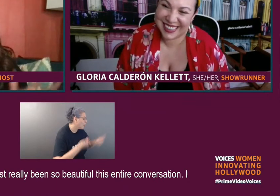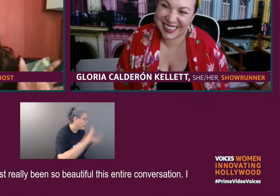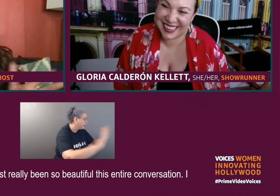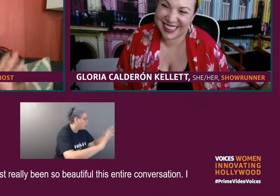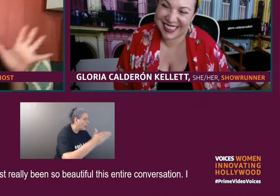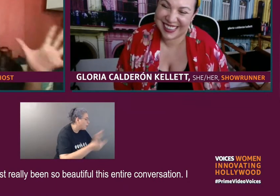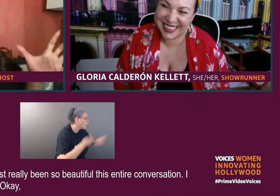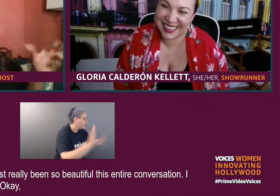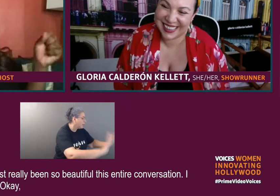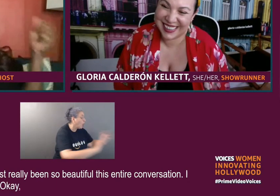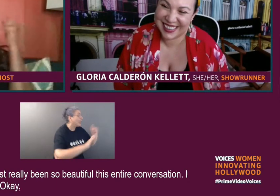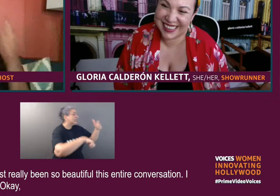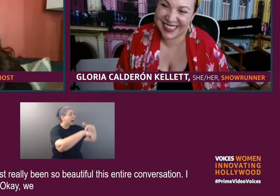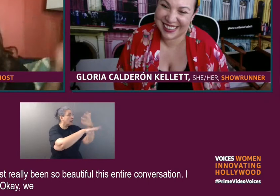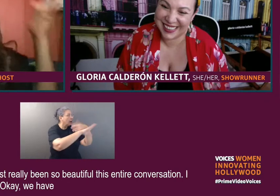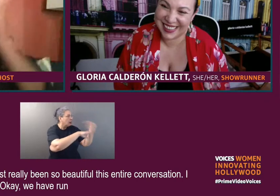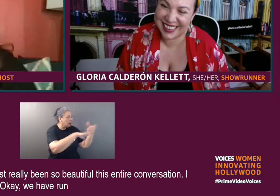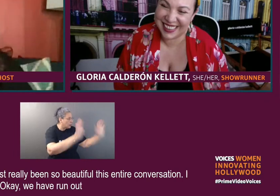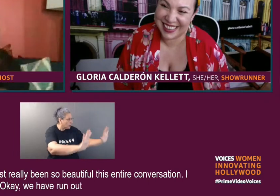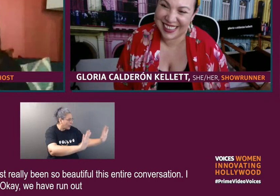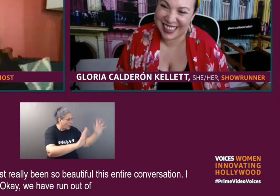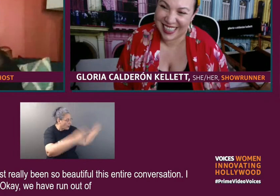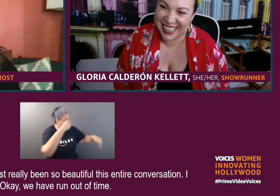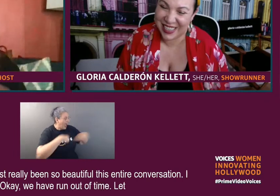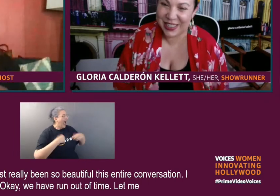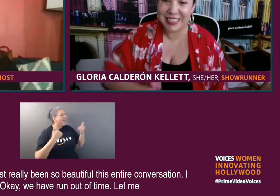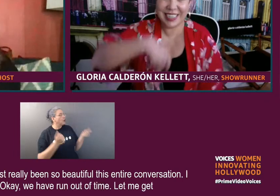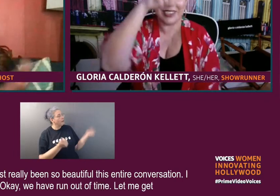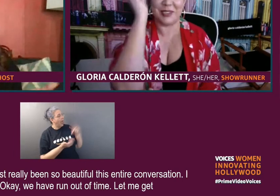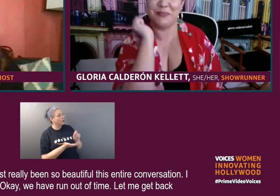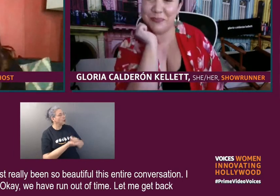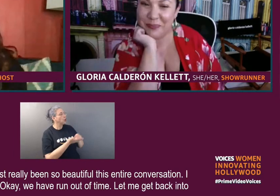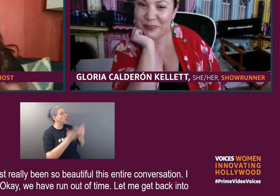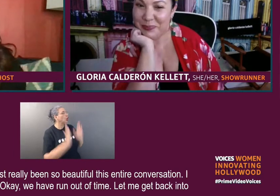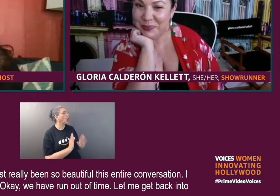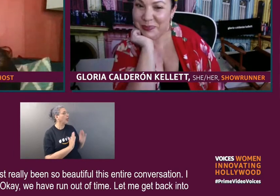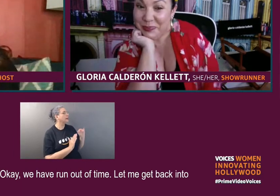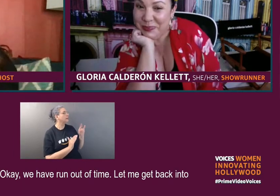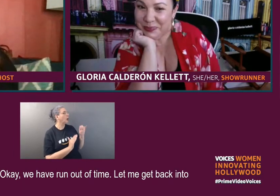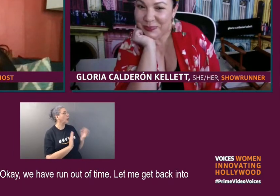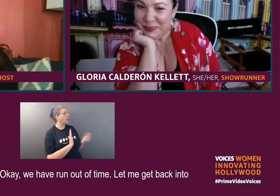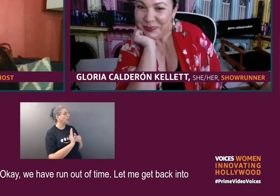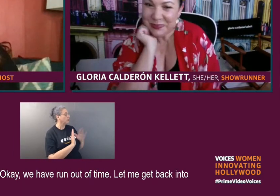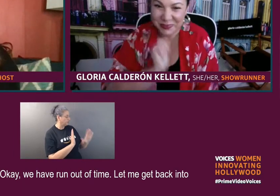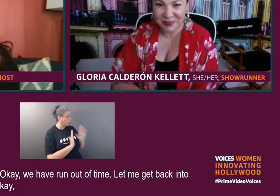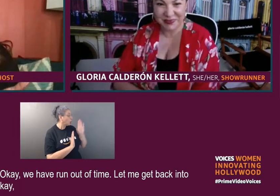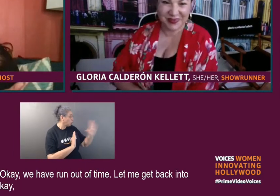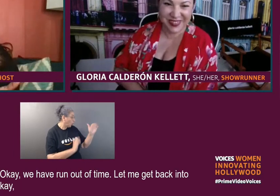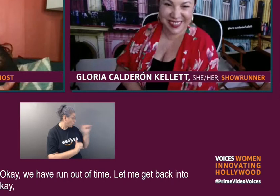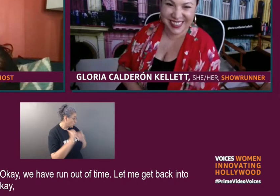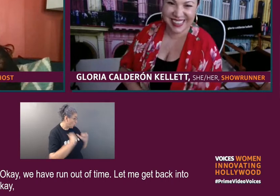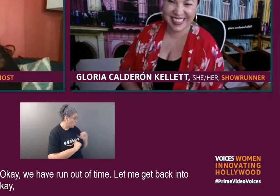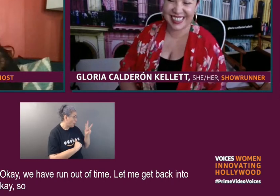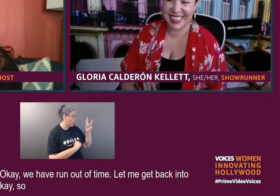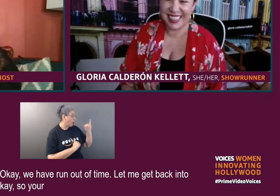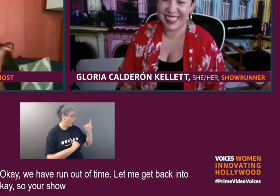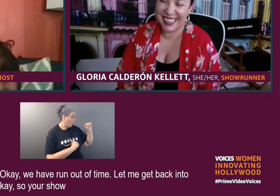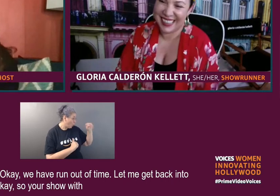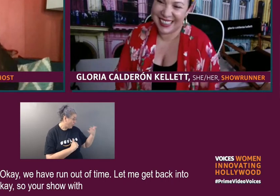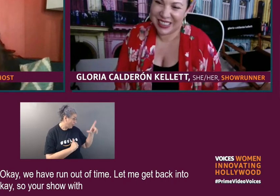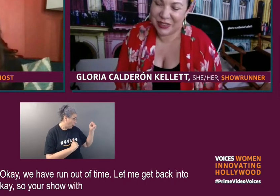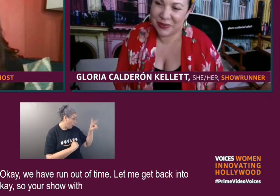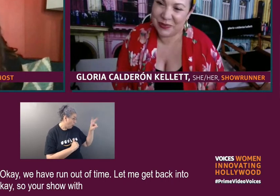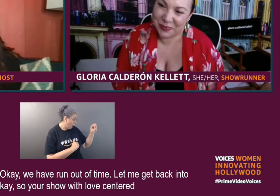You're so welcome. Okay, we've run out of time. All right, let me get back into journalist mode. Okay. Yes. So your show With Love